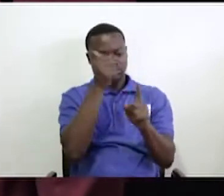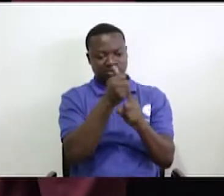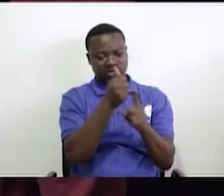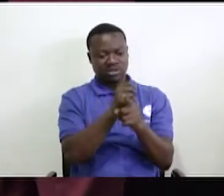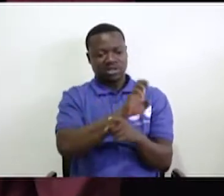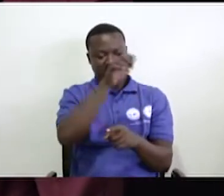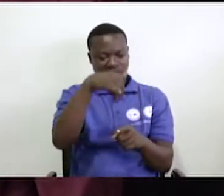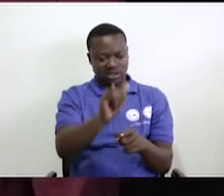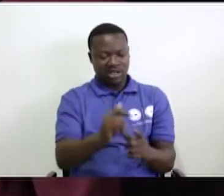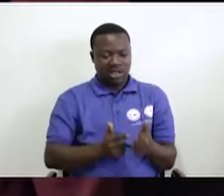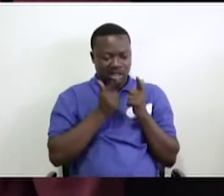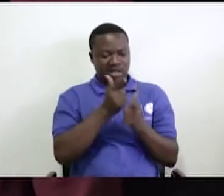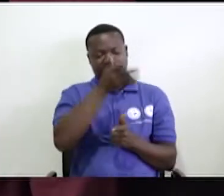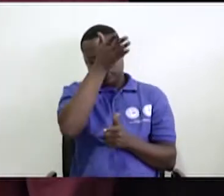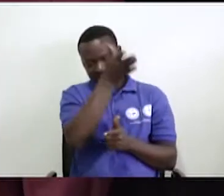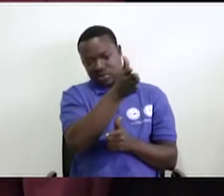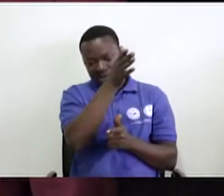the eternal life.